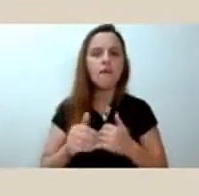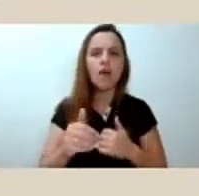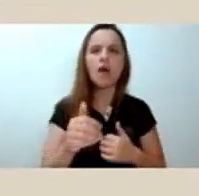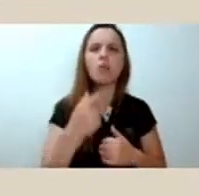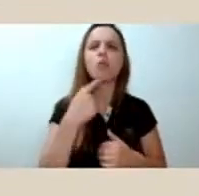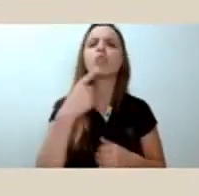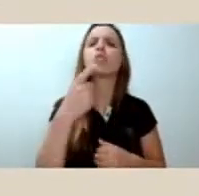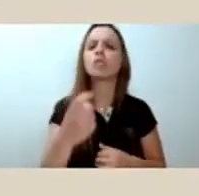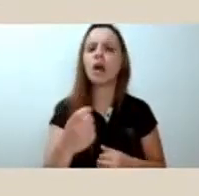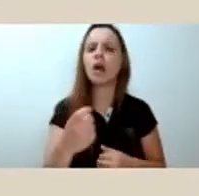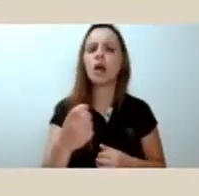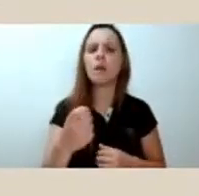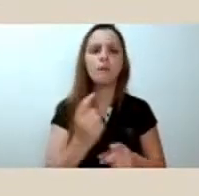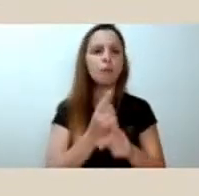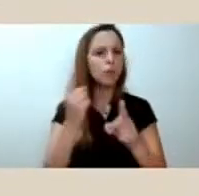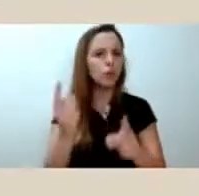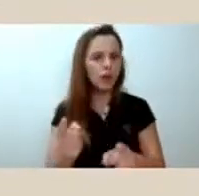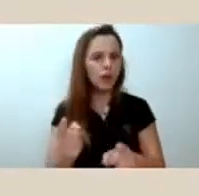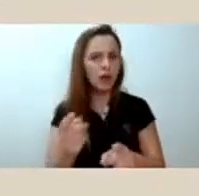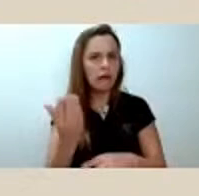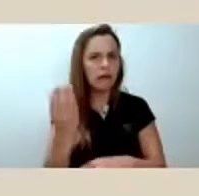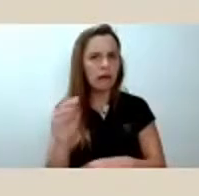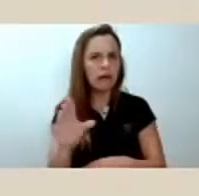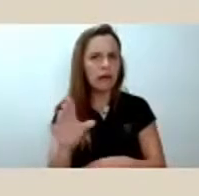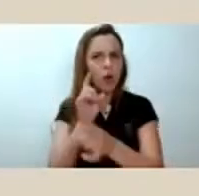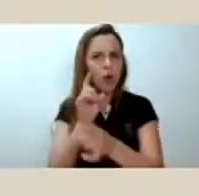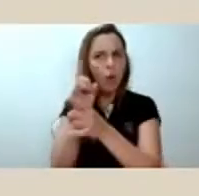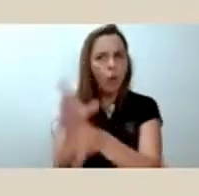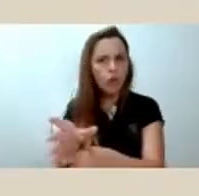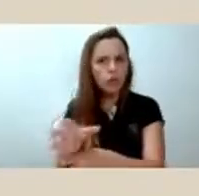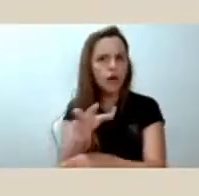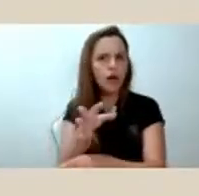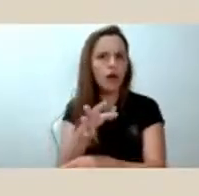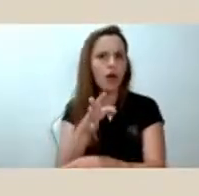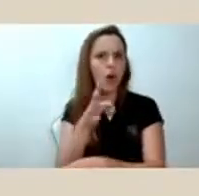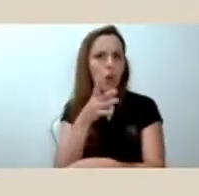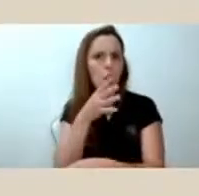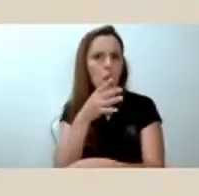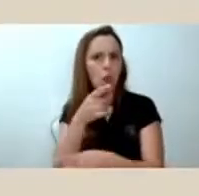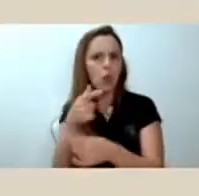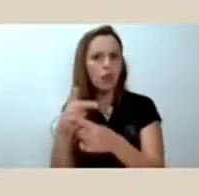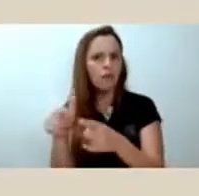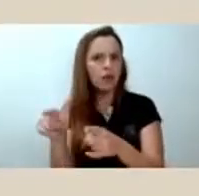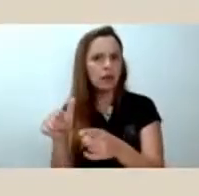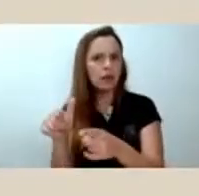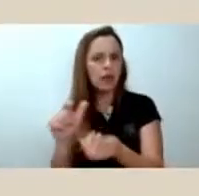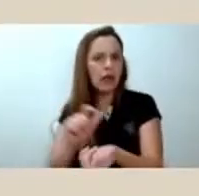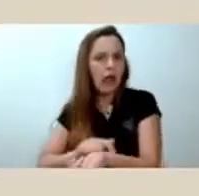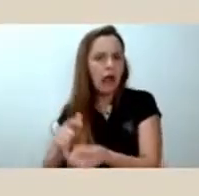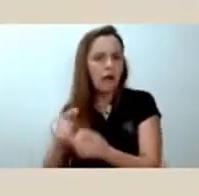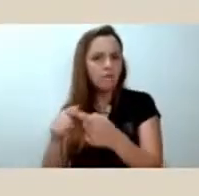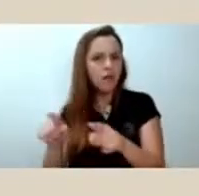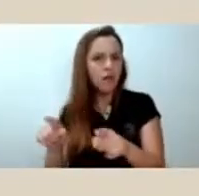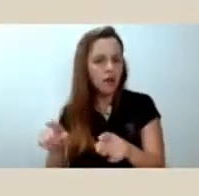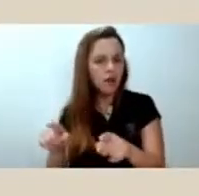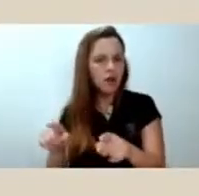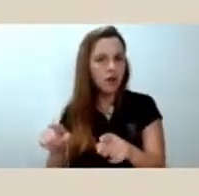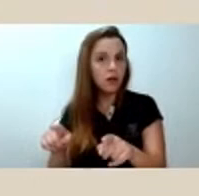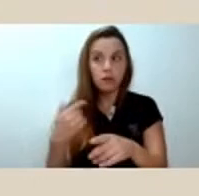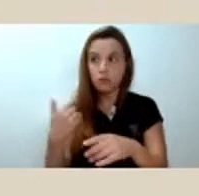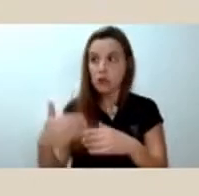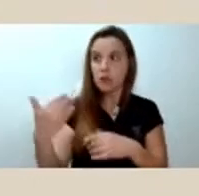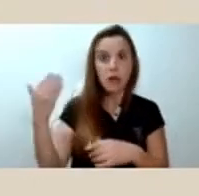other kid has a different color? And actually, a few weeks ago, she was, asking those